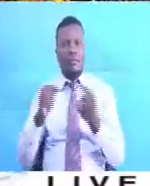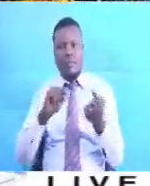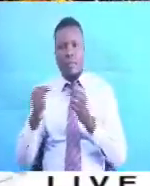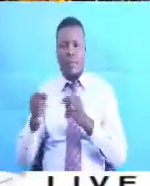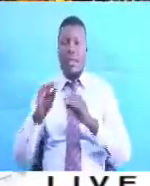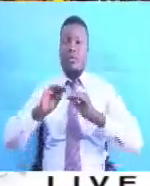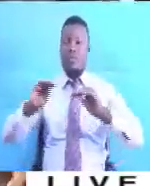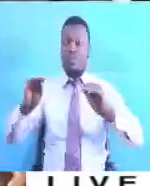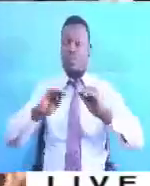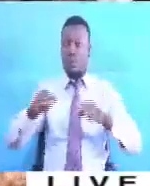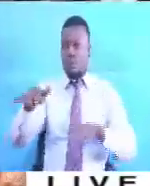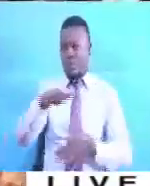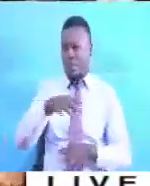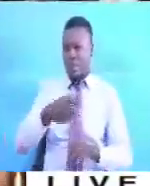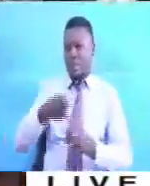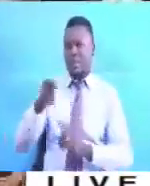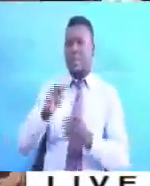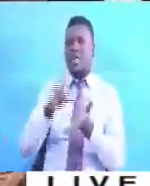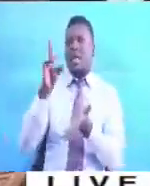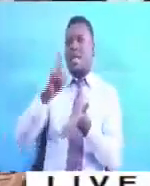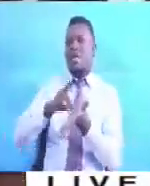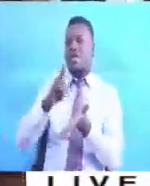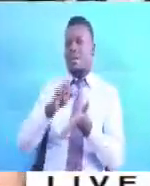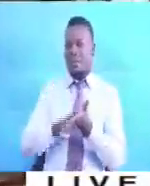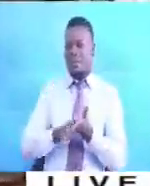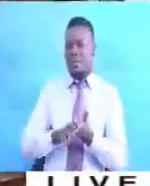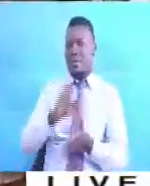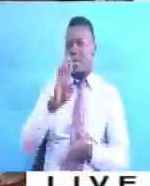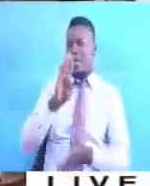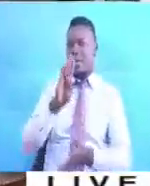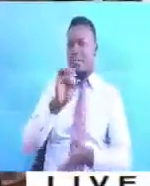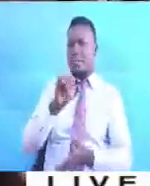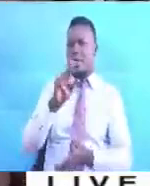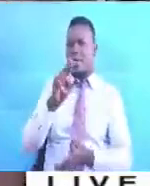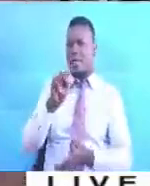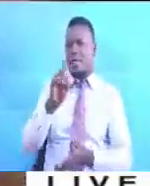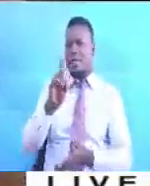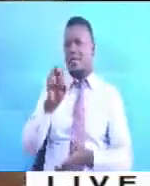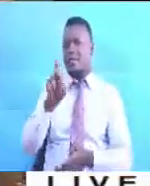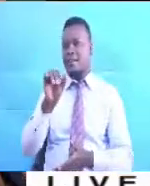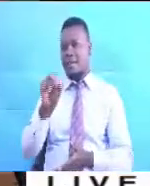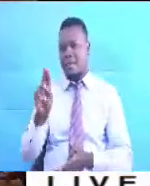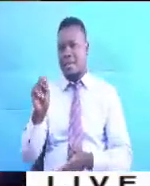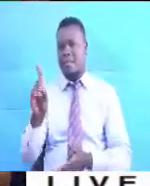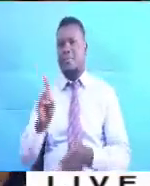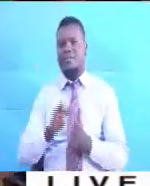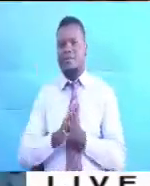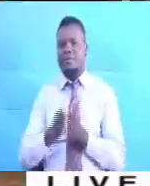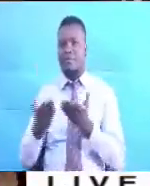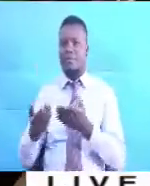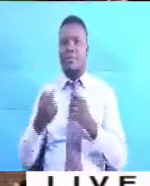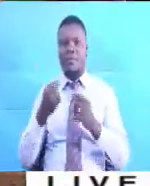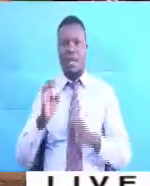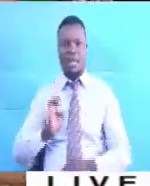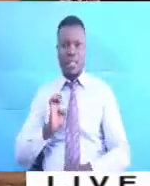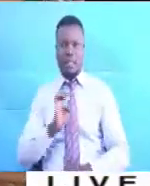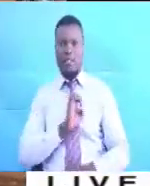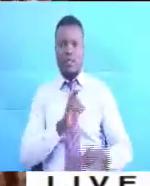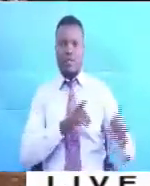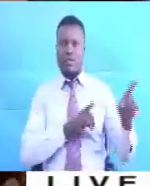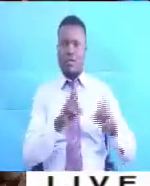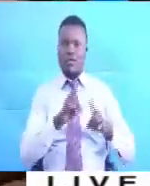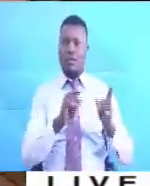training in Kampala, Dr. Medad Bitecherezo, who is the National Drug Authority Executive Director, asked the people